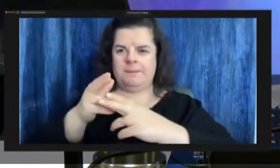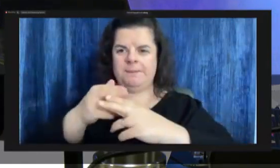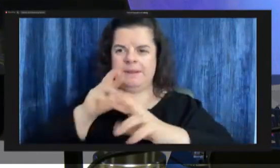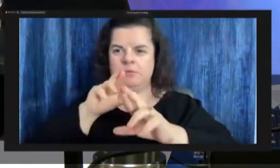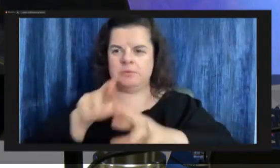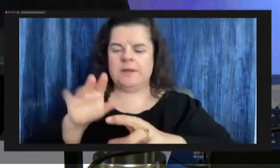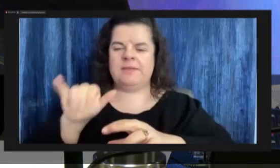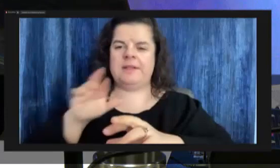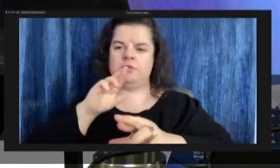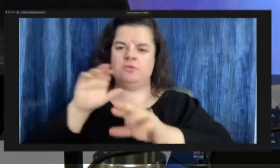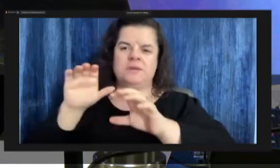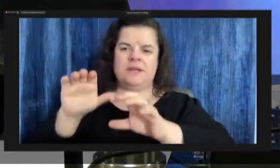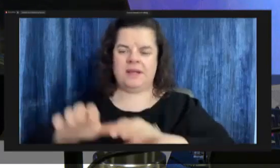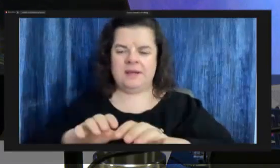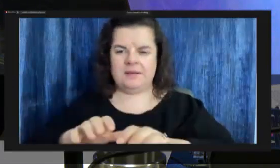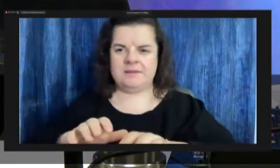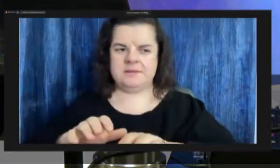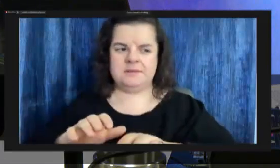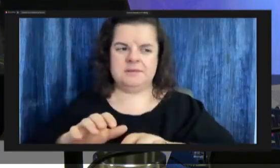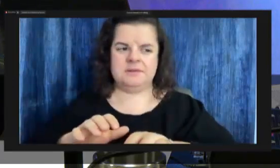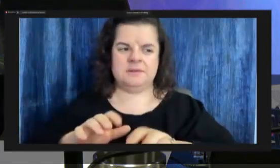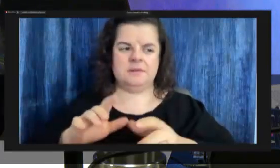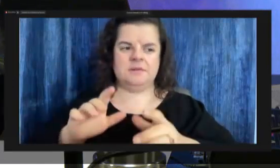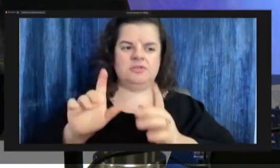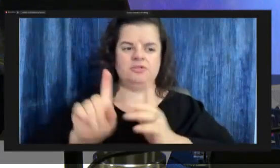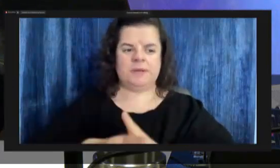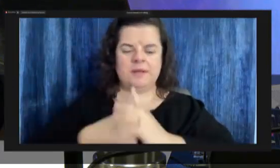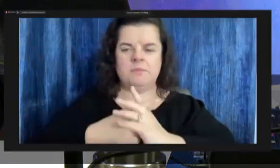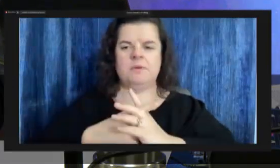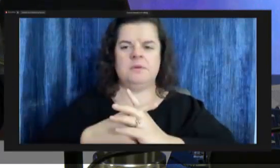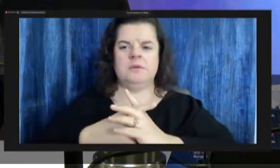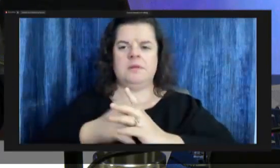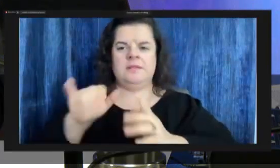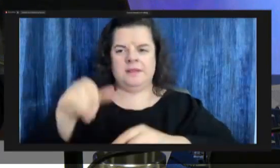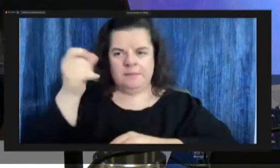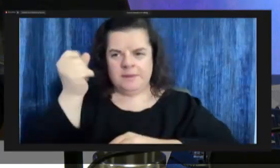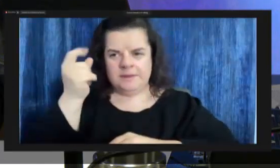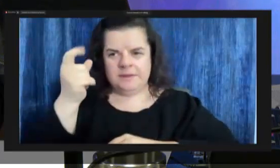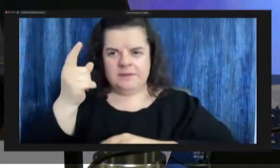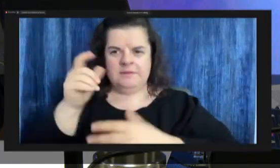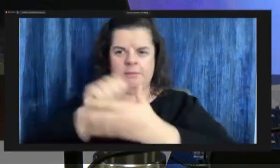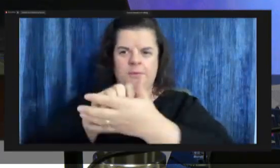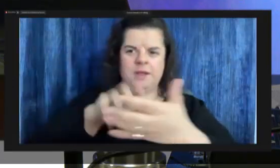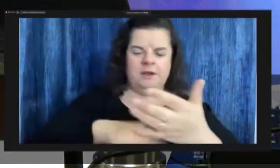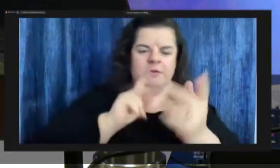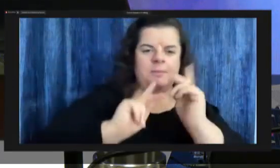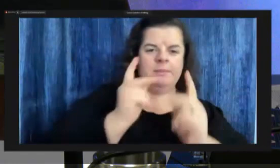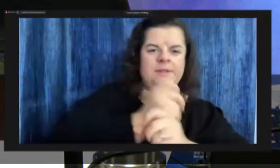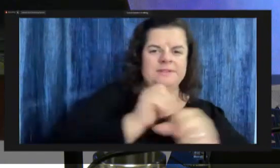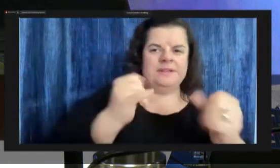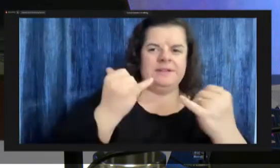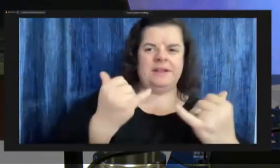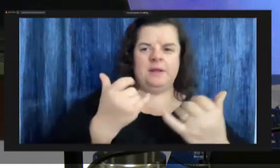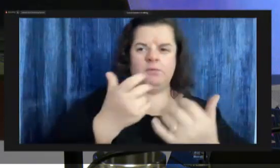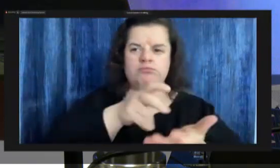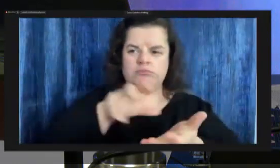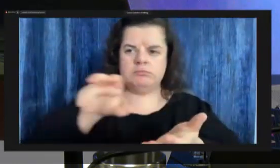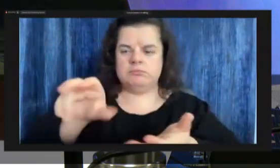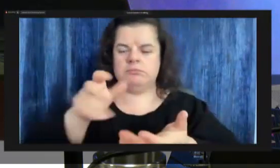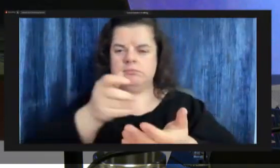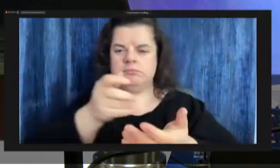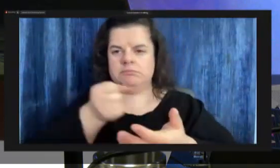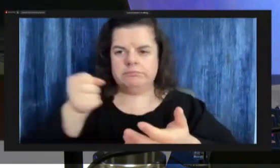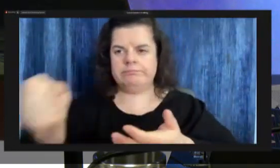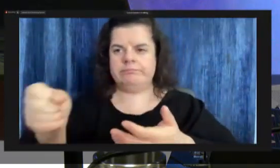reactive thing to begin with. So did it make sense to pull it out of public safety to now give it its own